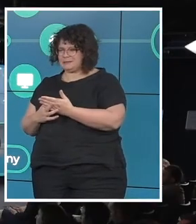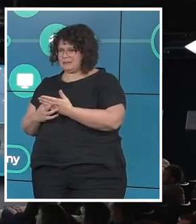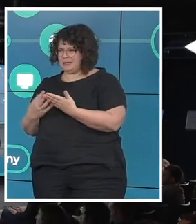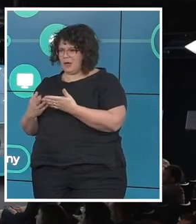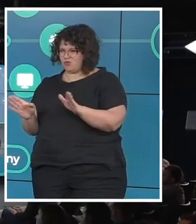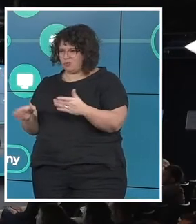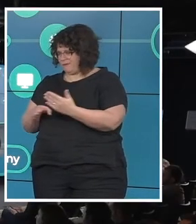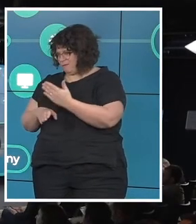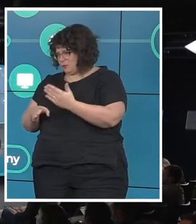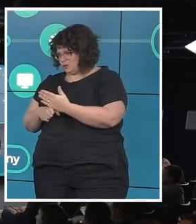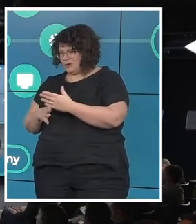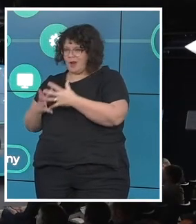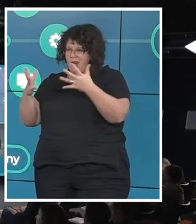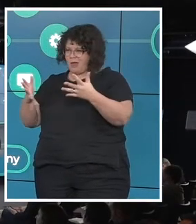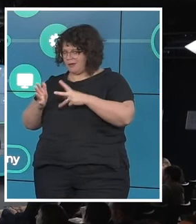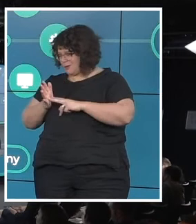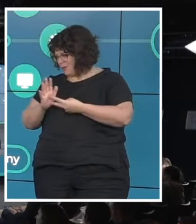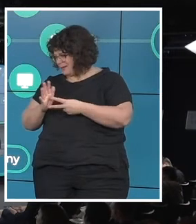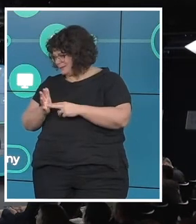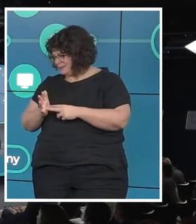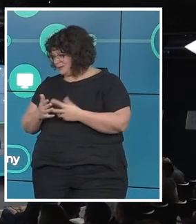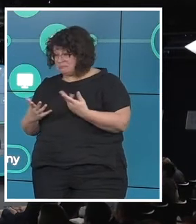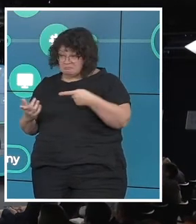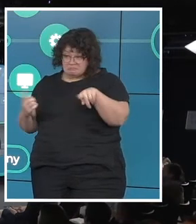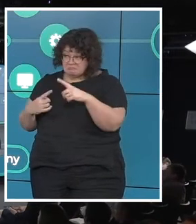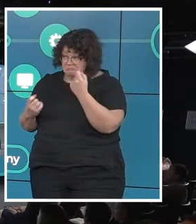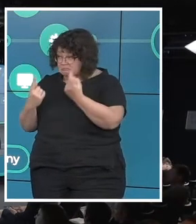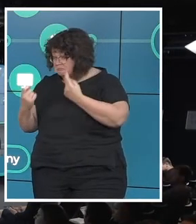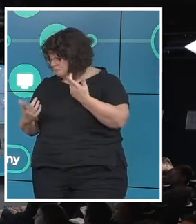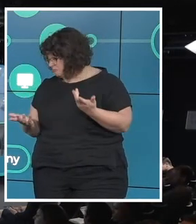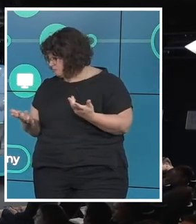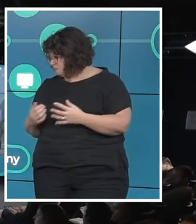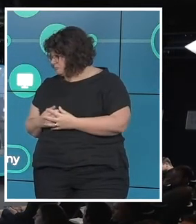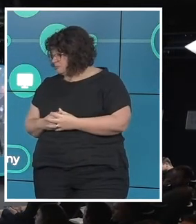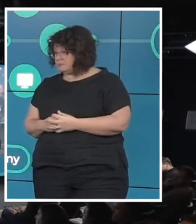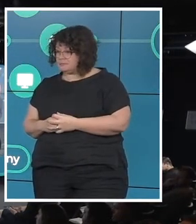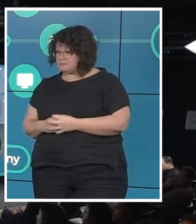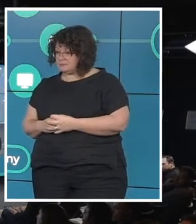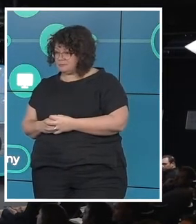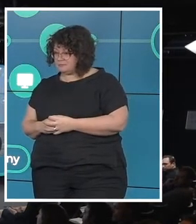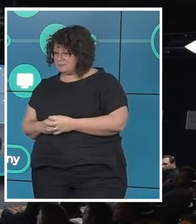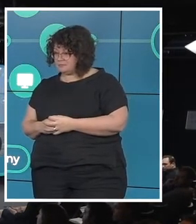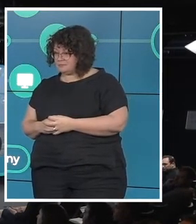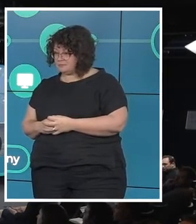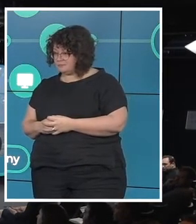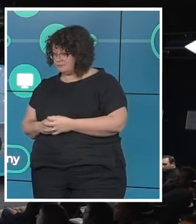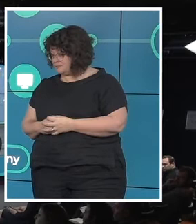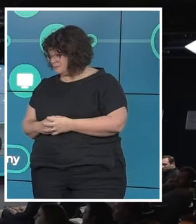suggestions of what has worked or hasn't worked? If nobody else puts their hands up, I'm going to give the microphone to Gareth. That might make you put your